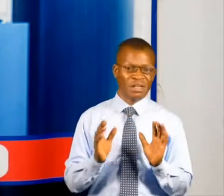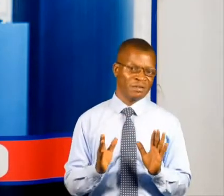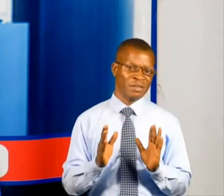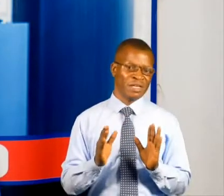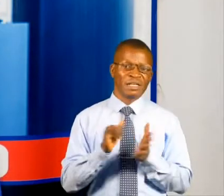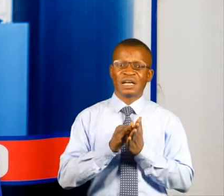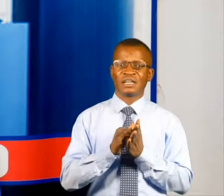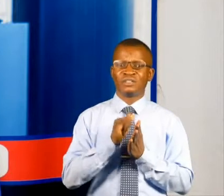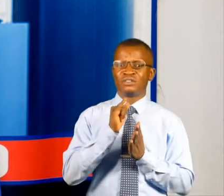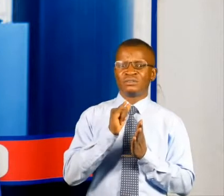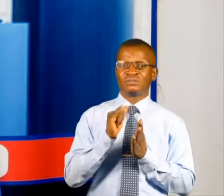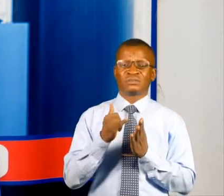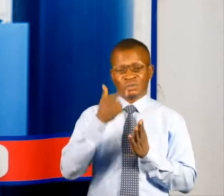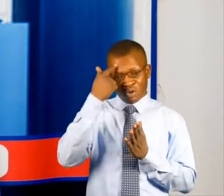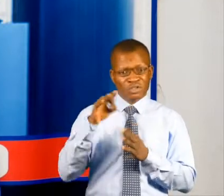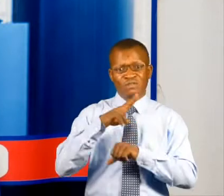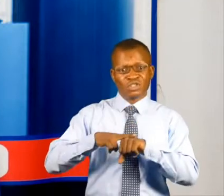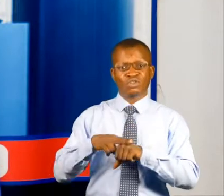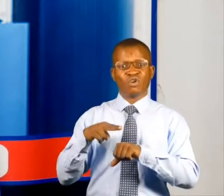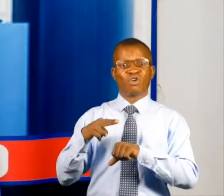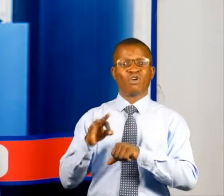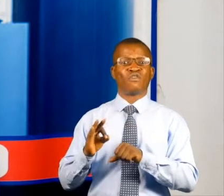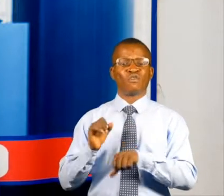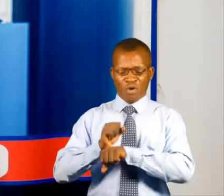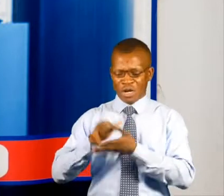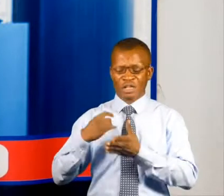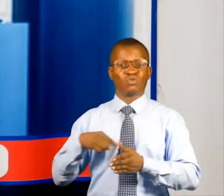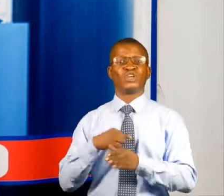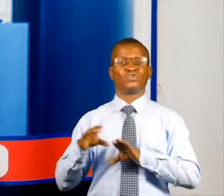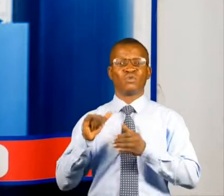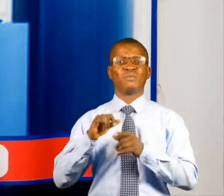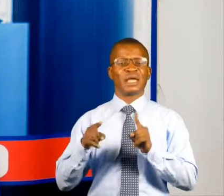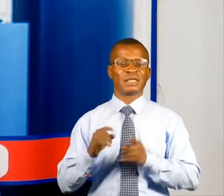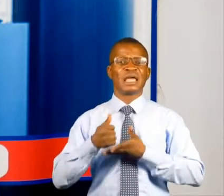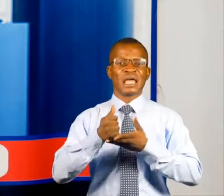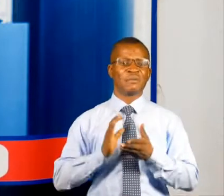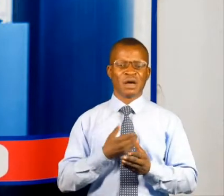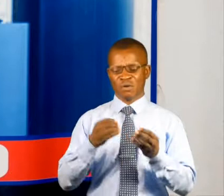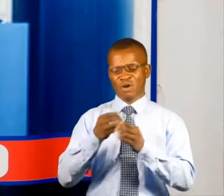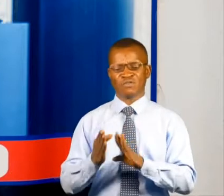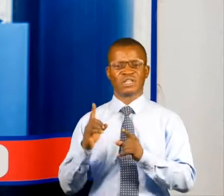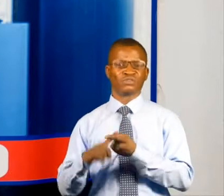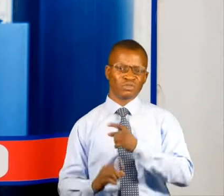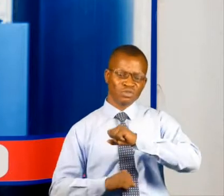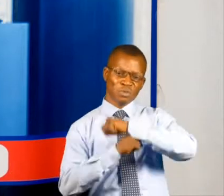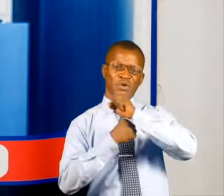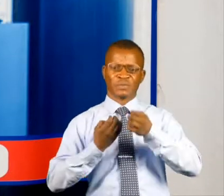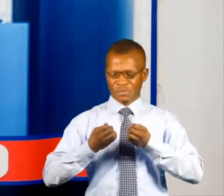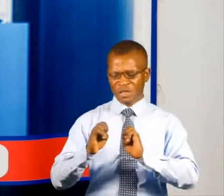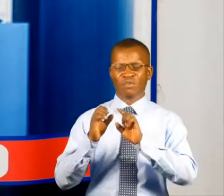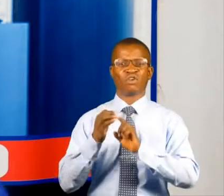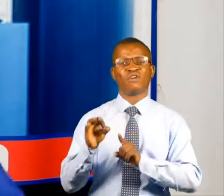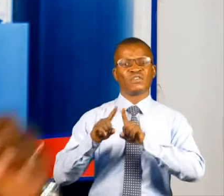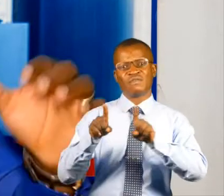that, that helps not just to for the officers because of the nature of the work they do, but also helps them, to